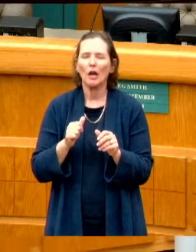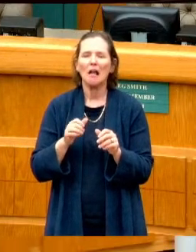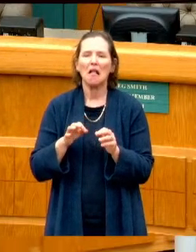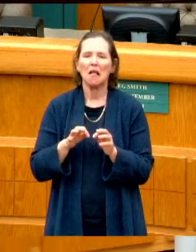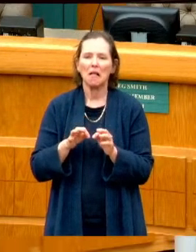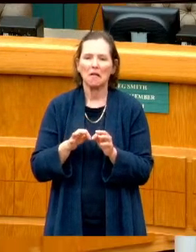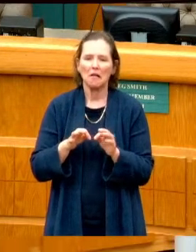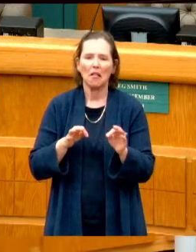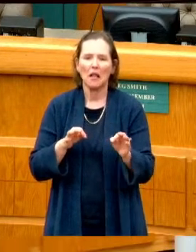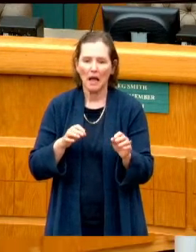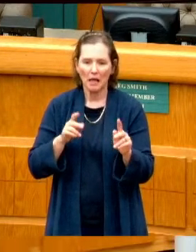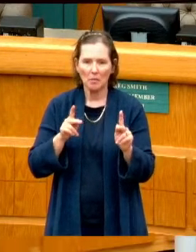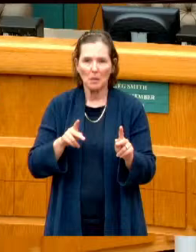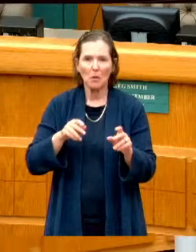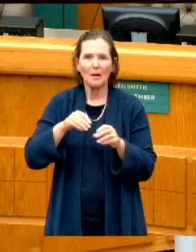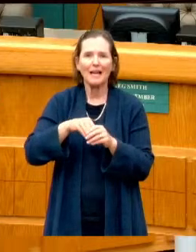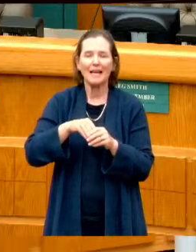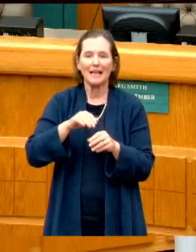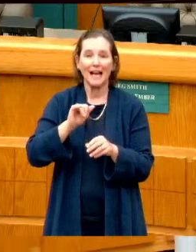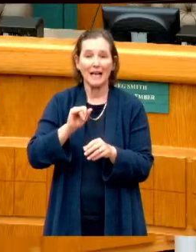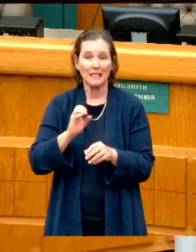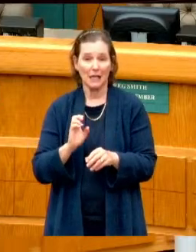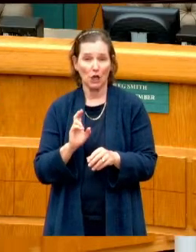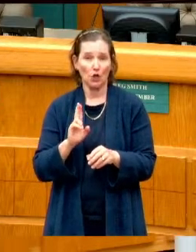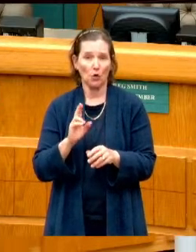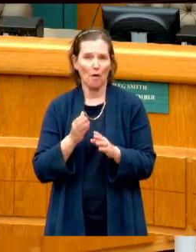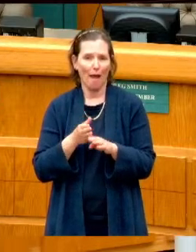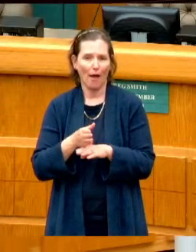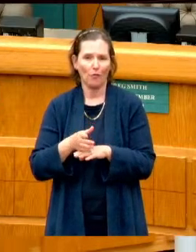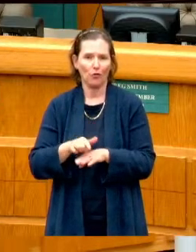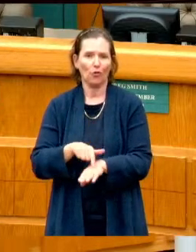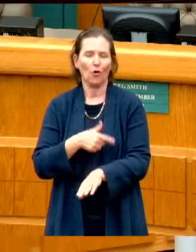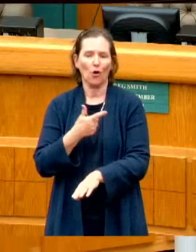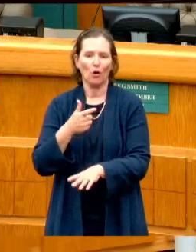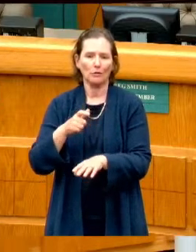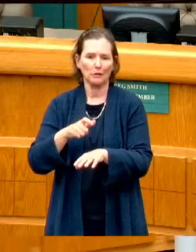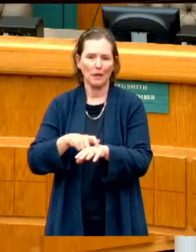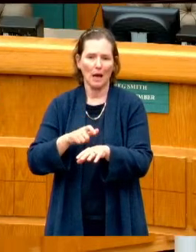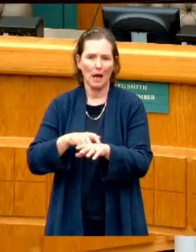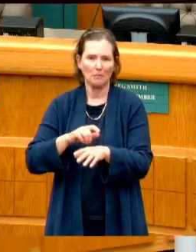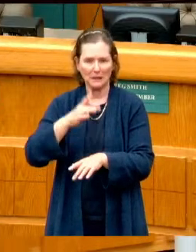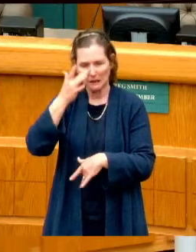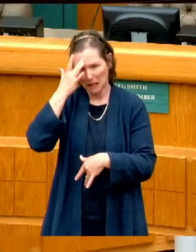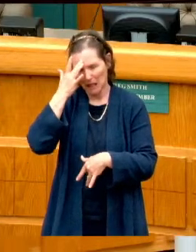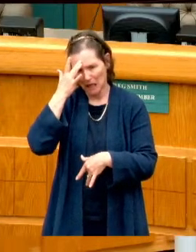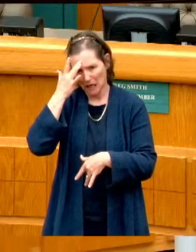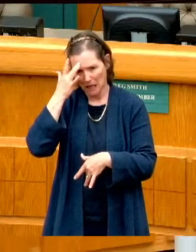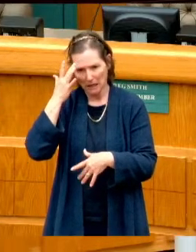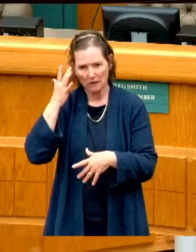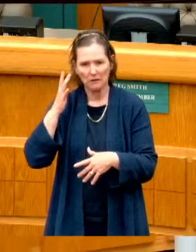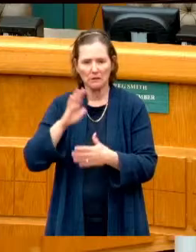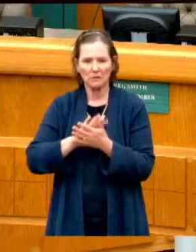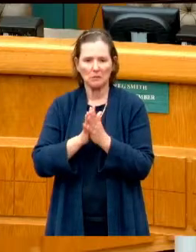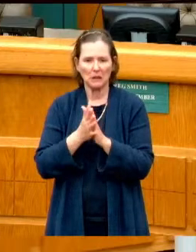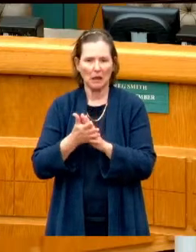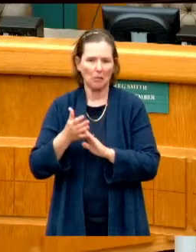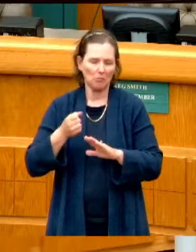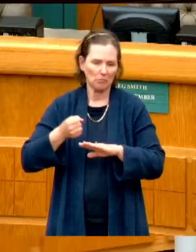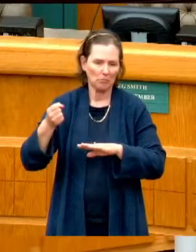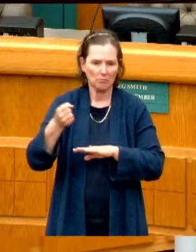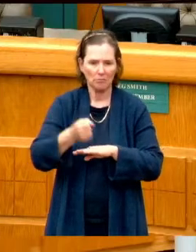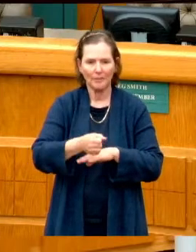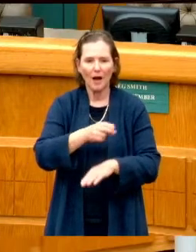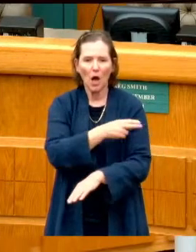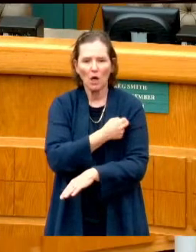to rise again, so the hospitalizations will eventually, in a few weeks, they will rise as well as the ICU